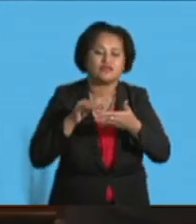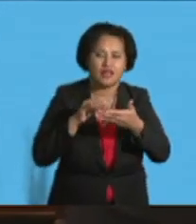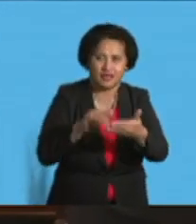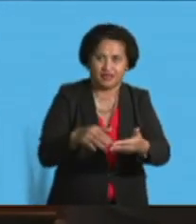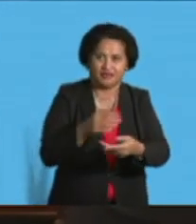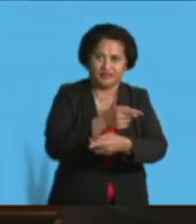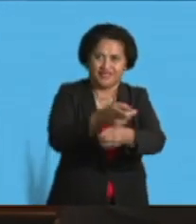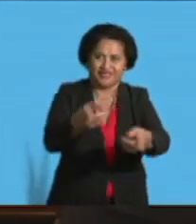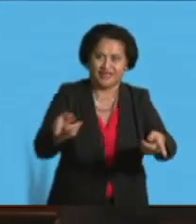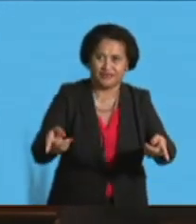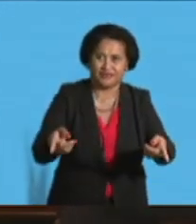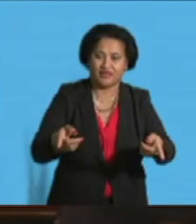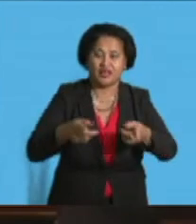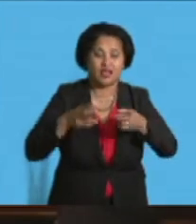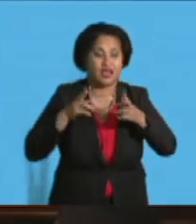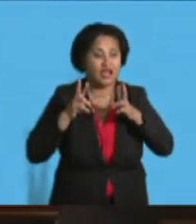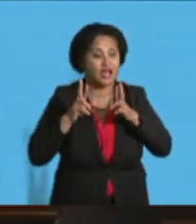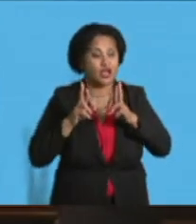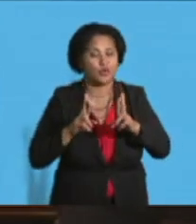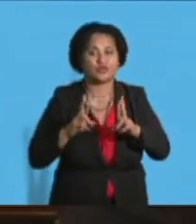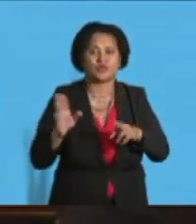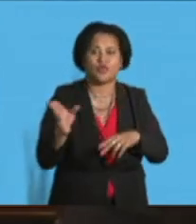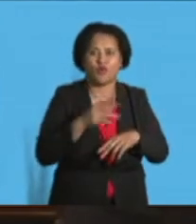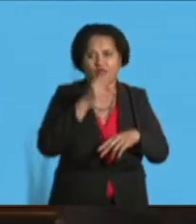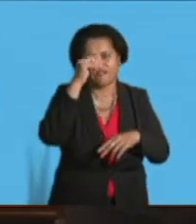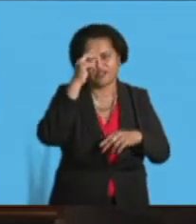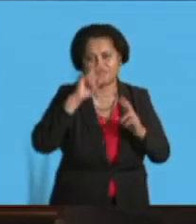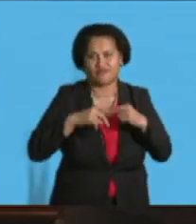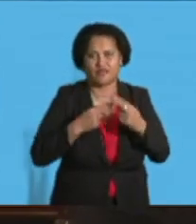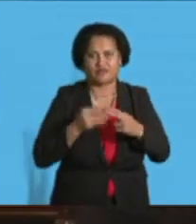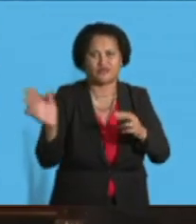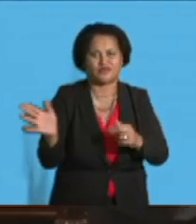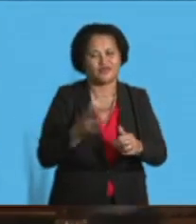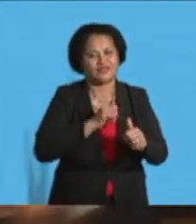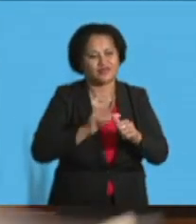I wish all our Fijian families all the best. Thank you, Madam Speaker.